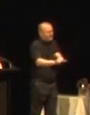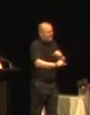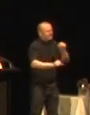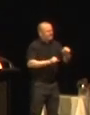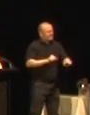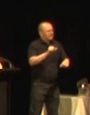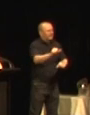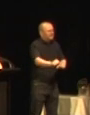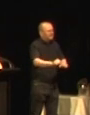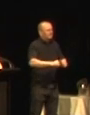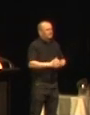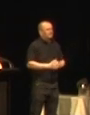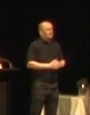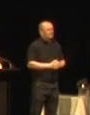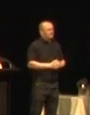We'll leave it at that.